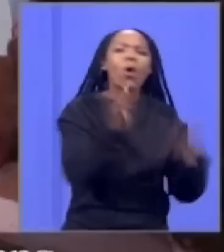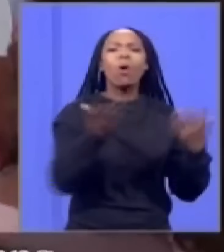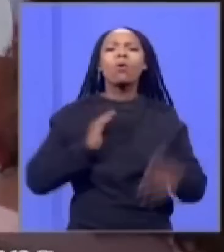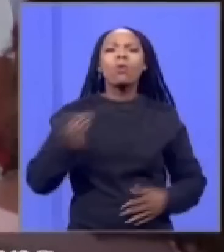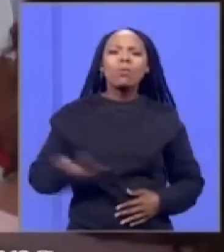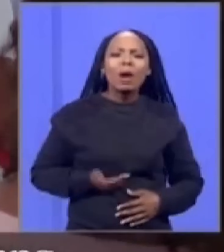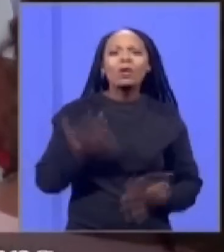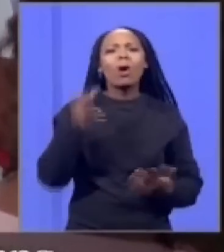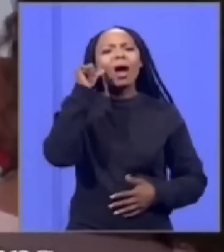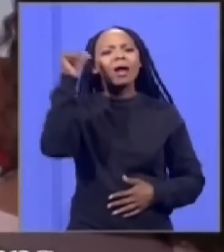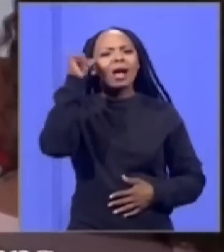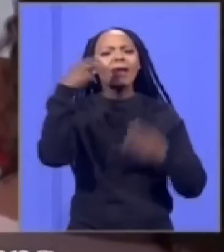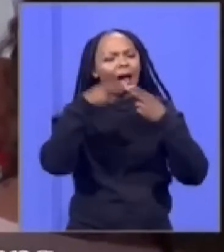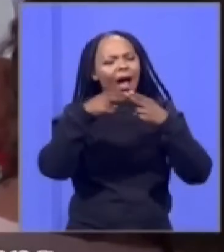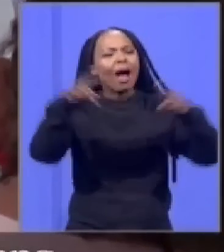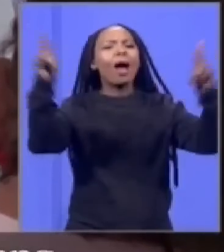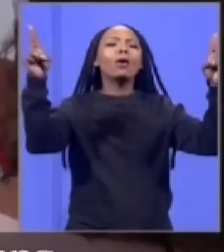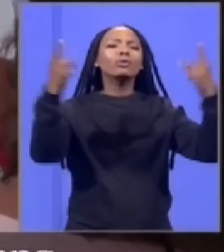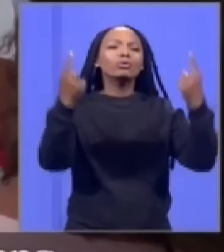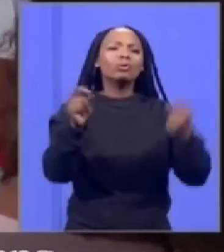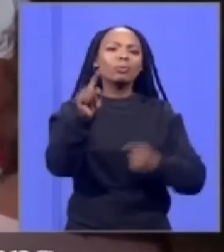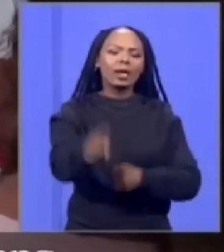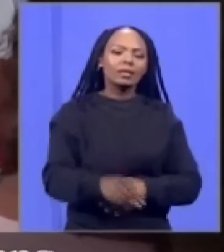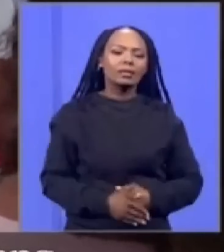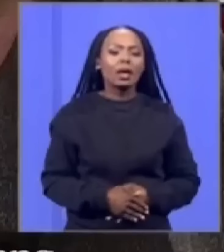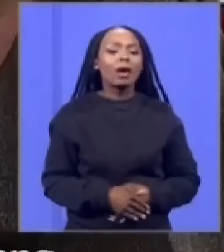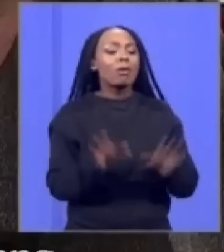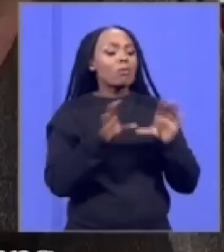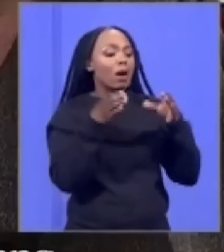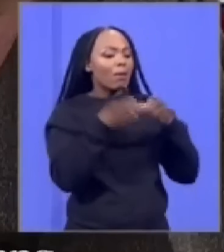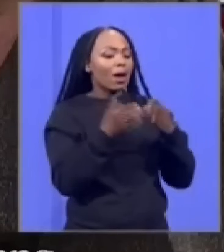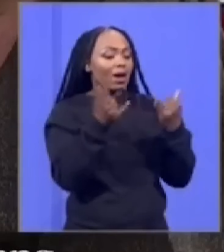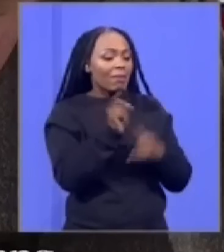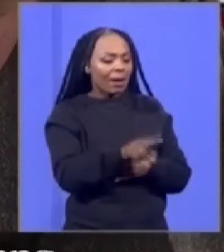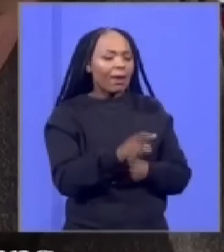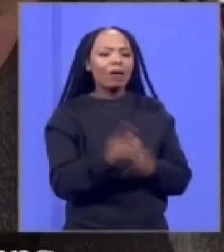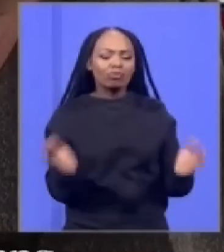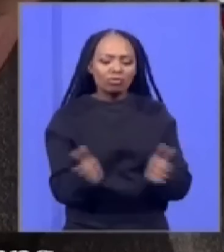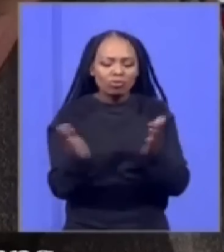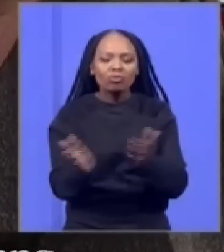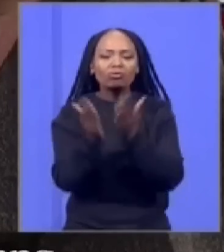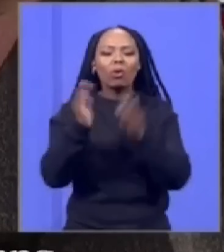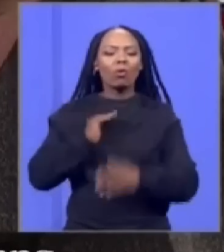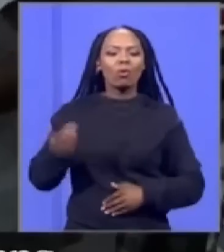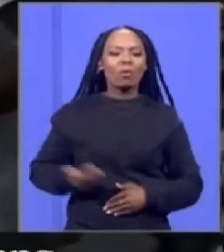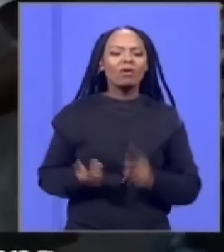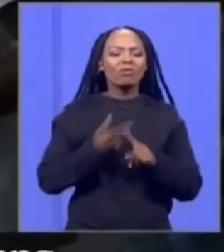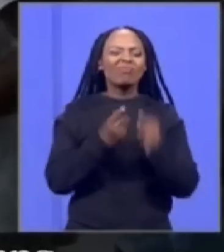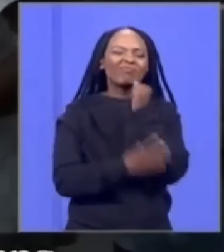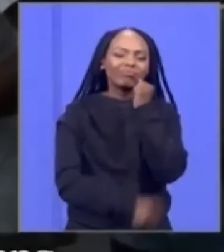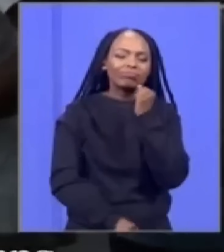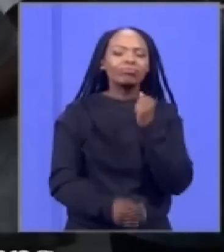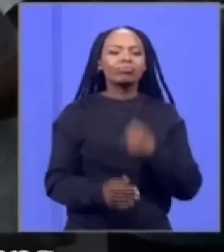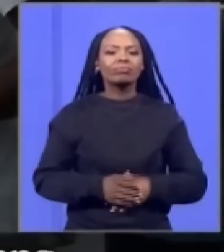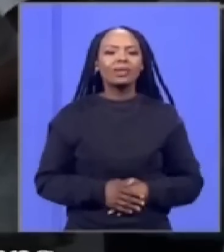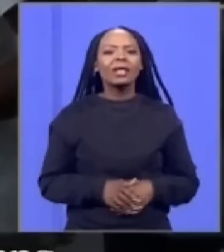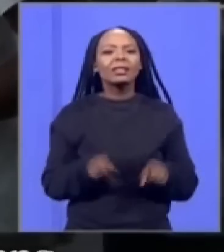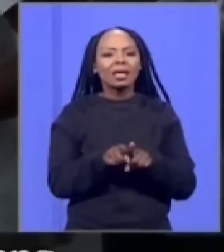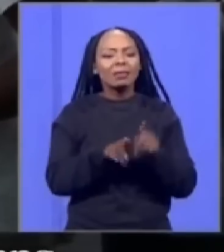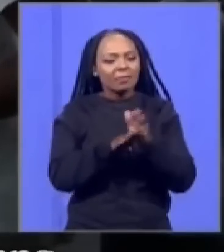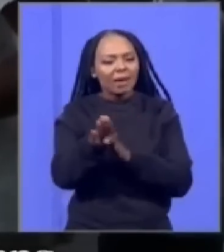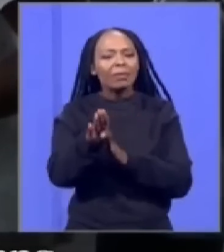auto. Mokgatlo o re o tla tswela pele ho sebedisa mosebetsi ona ho matlafatsa basadi bohahlauding. Thabiso Khadebe, Ditaba